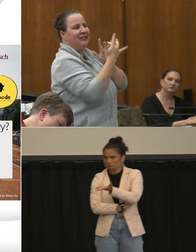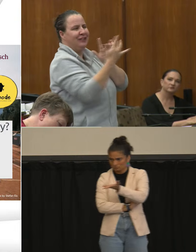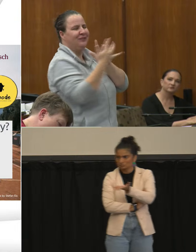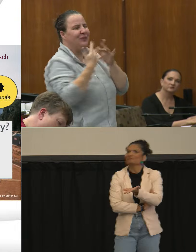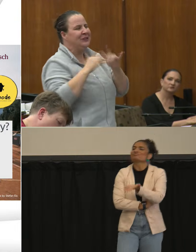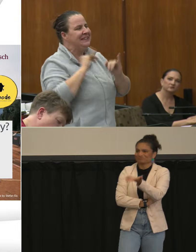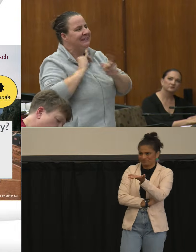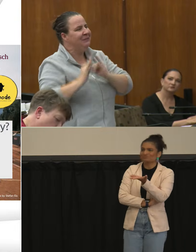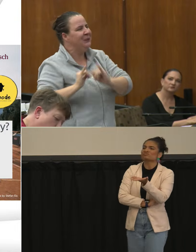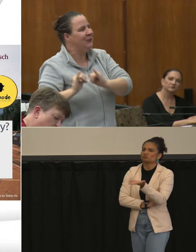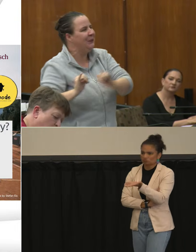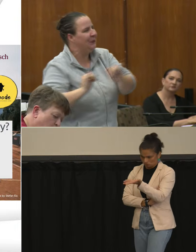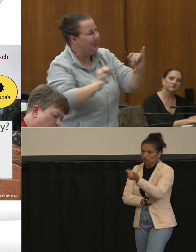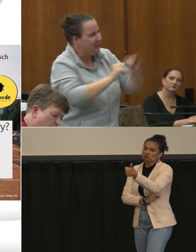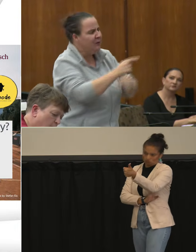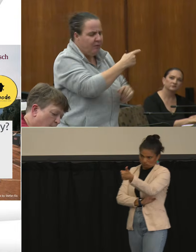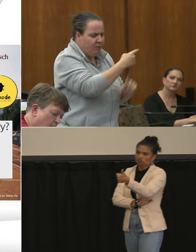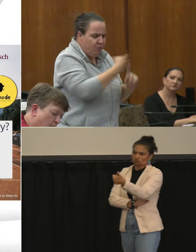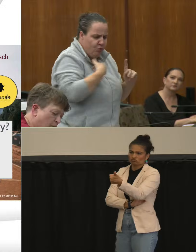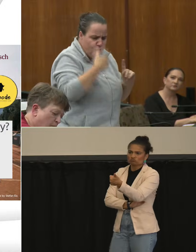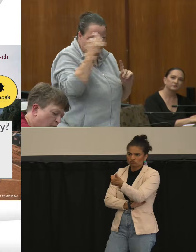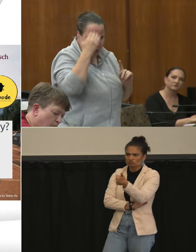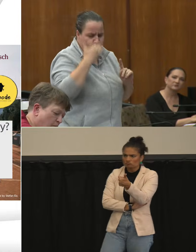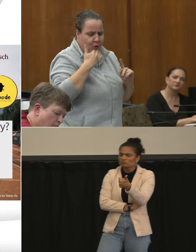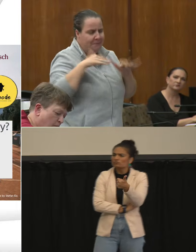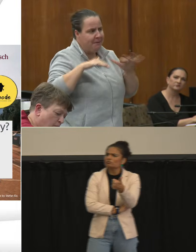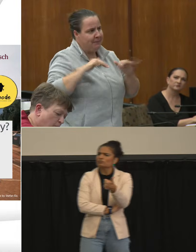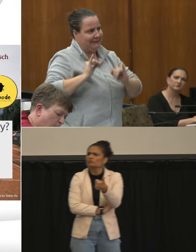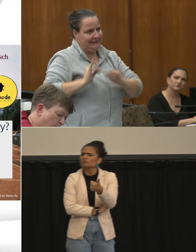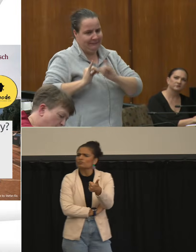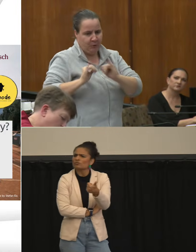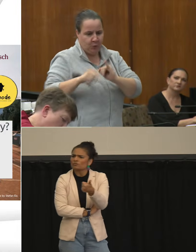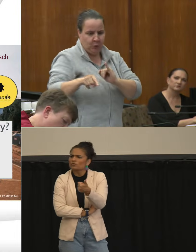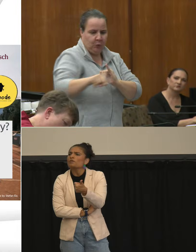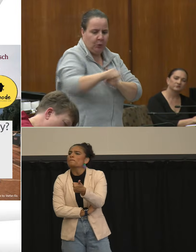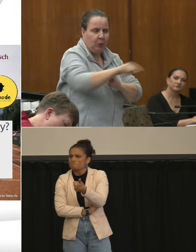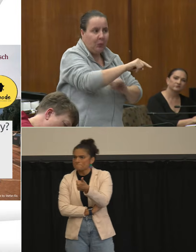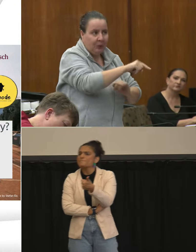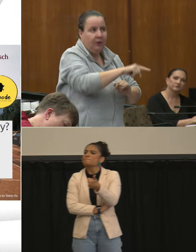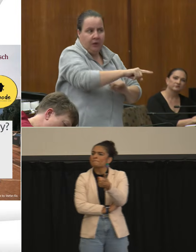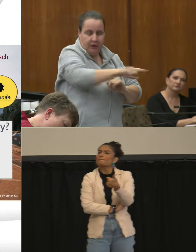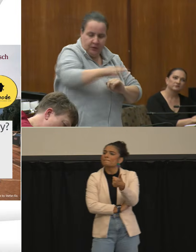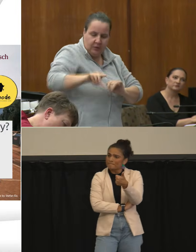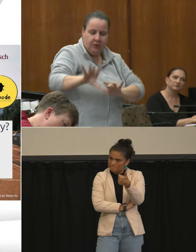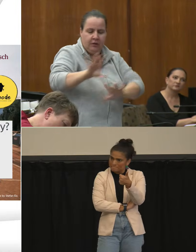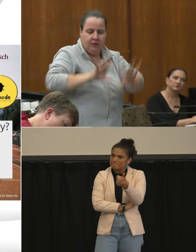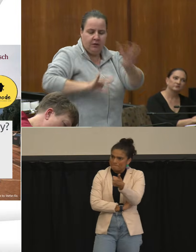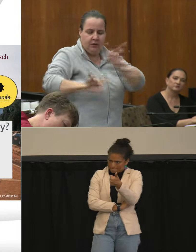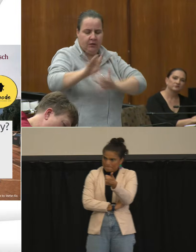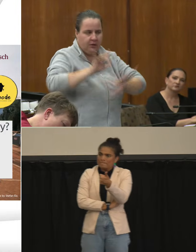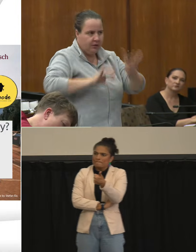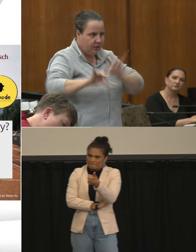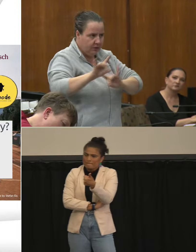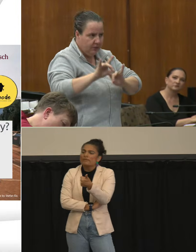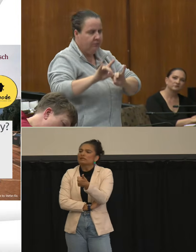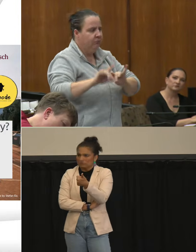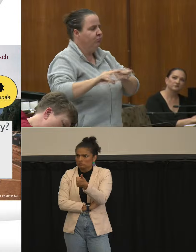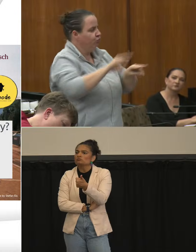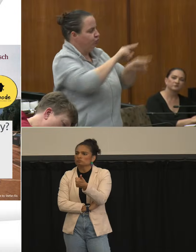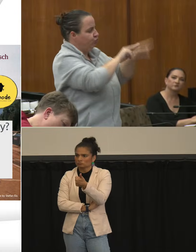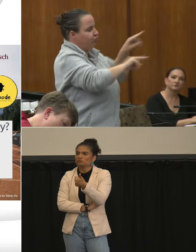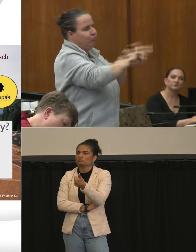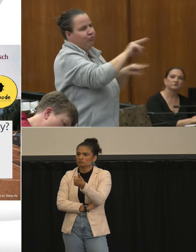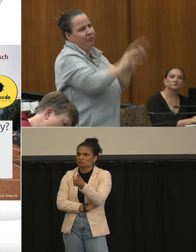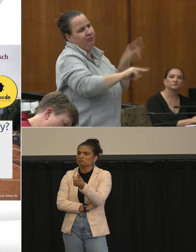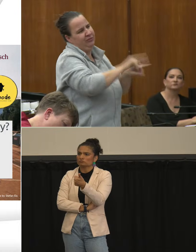those resources. Maybe there should be an interview process in terms of what resources are selected,